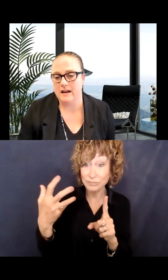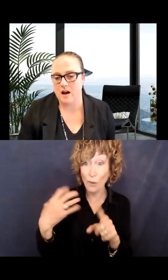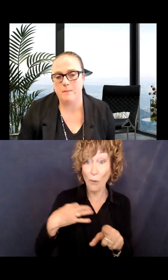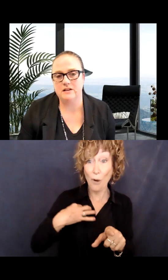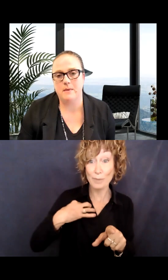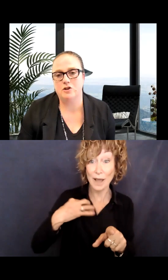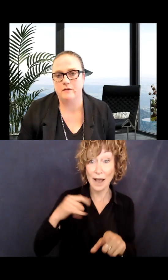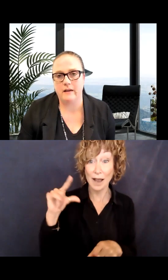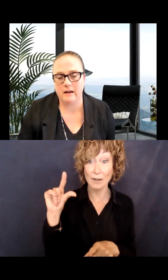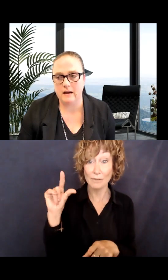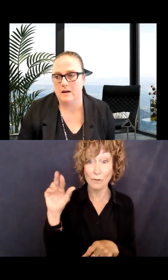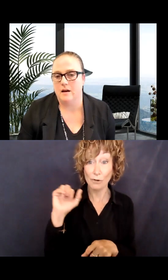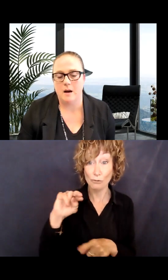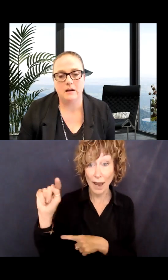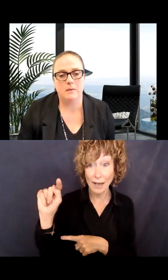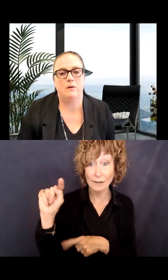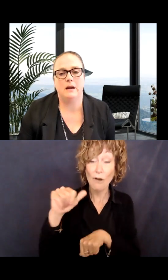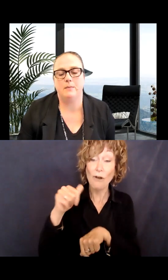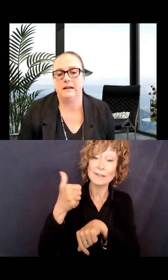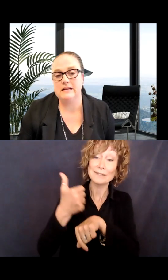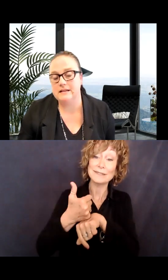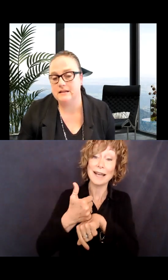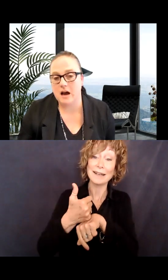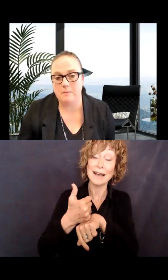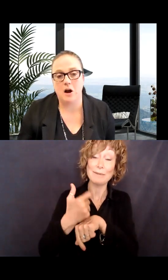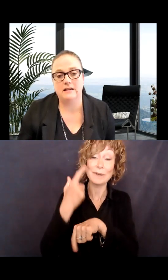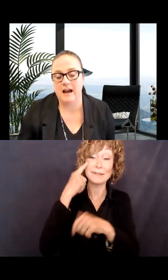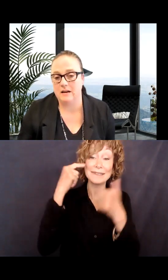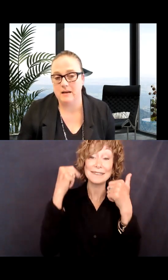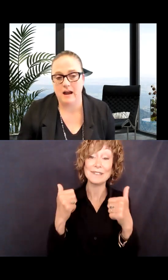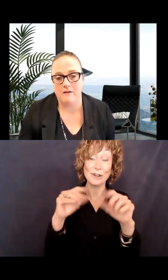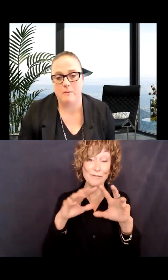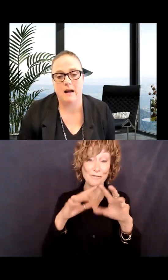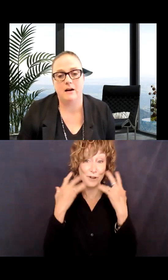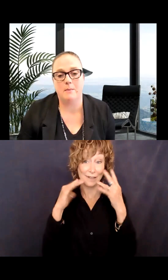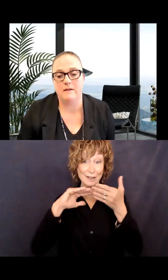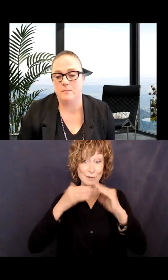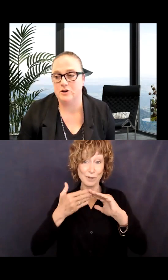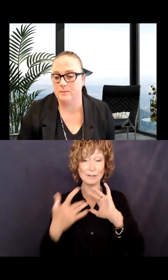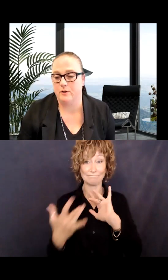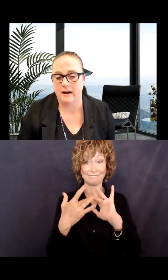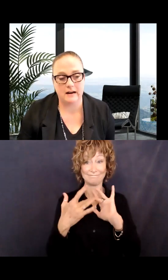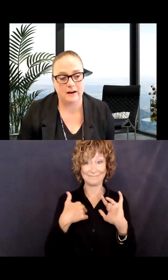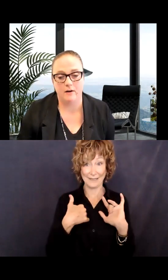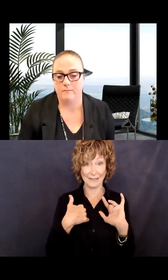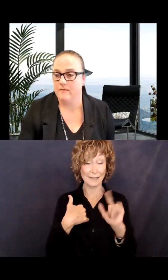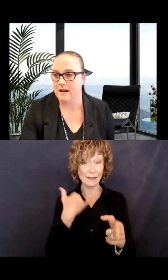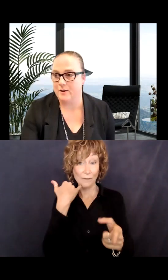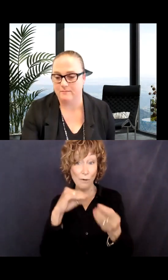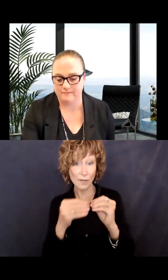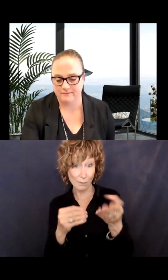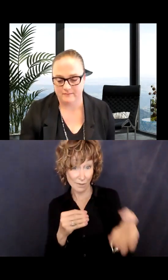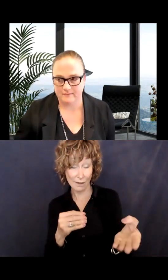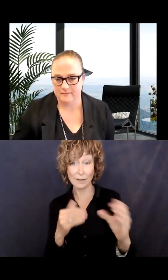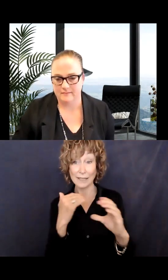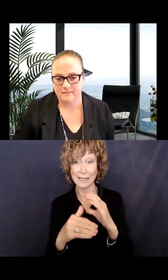or setting up a dementia-friendly community, please contact me. I have my information provided here. Thank